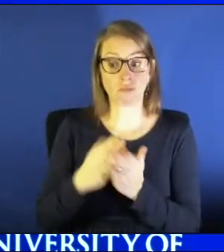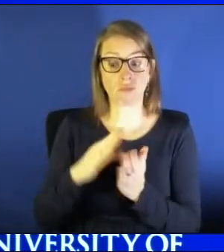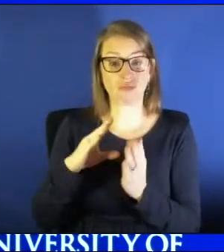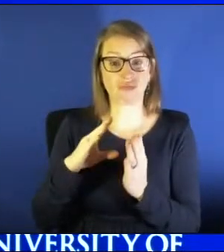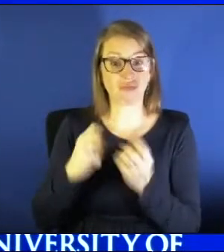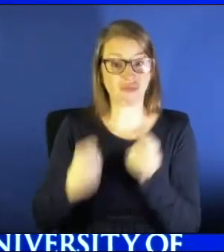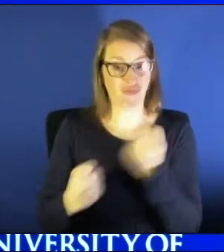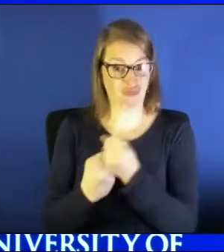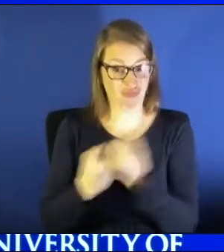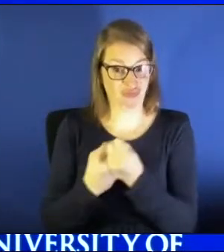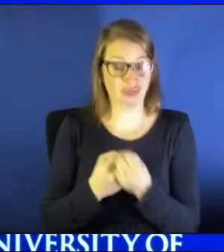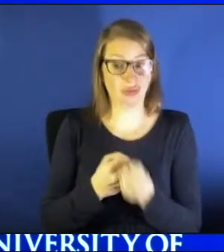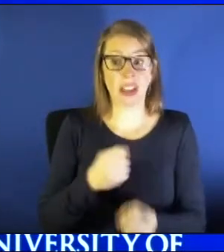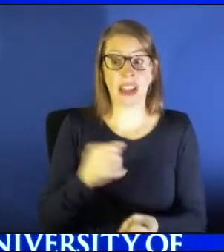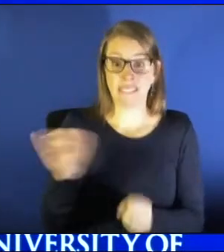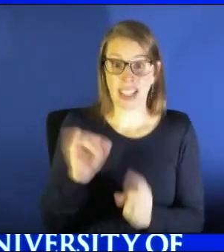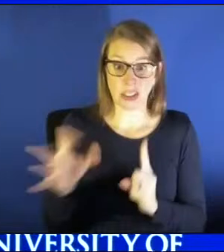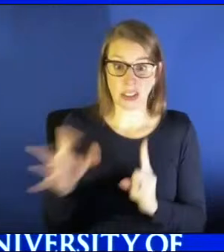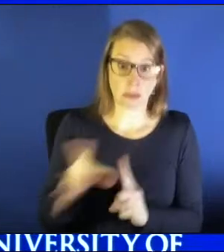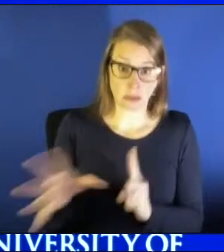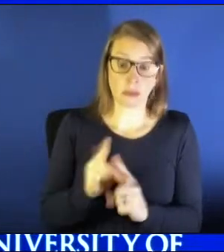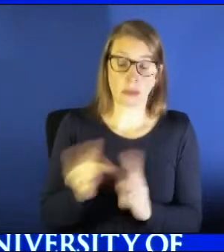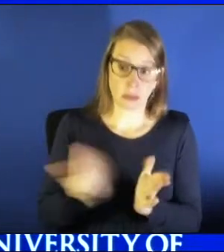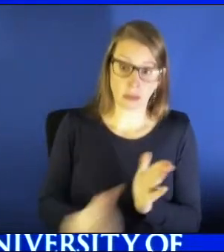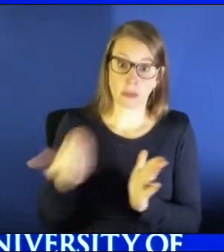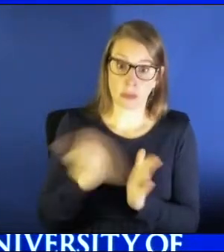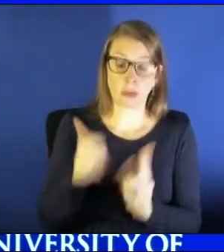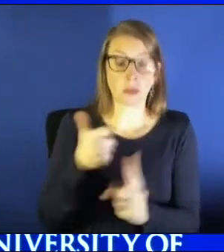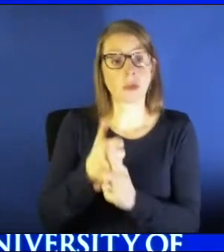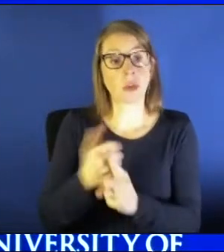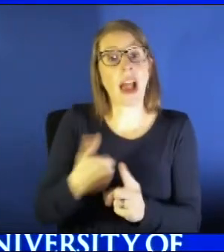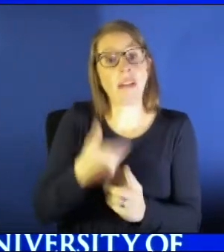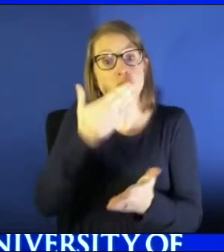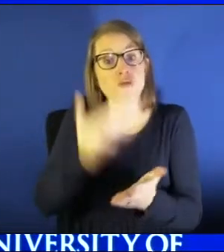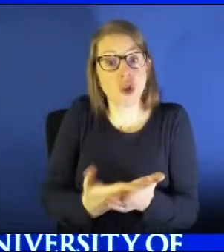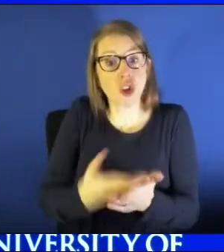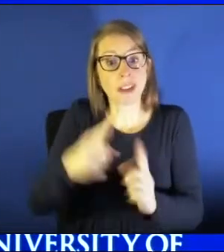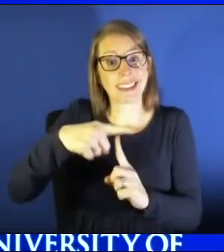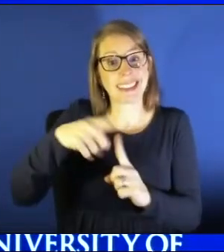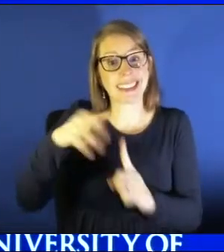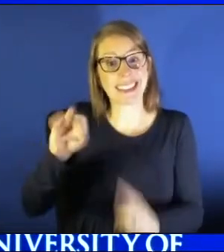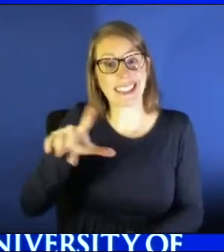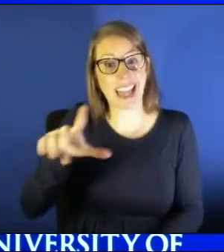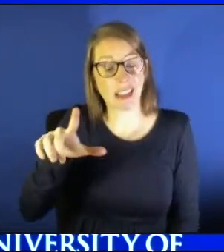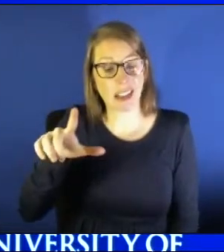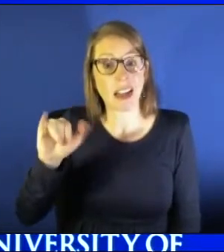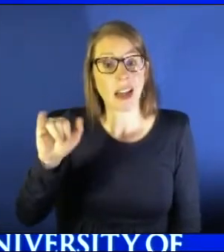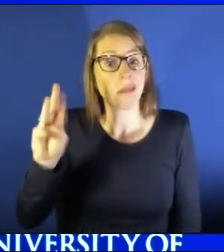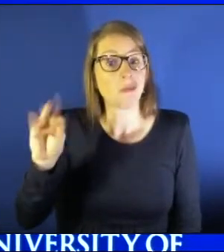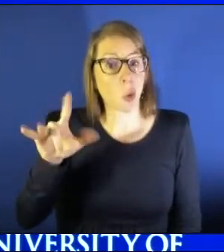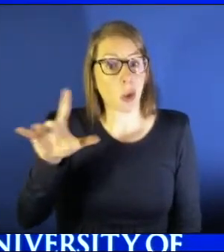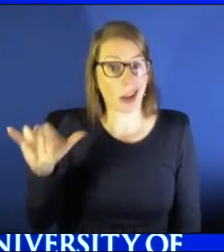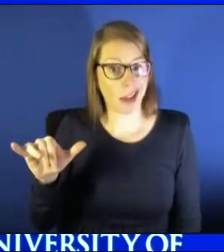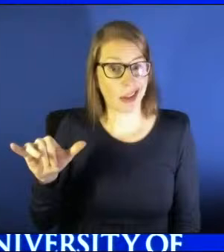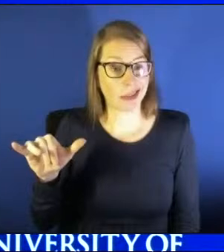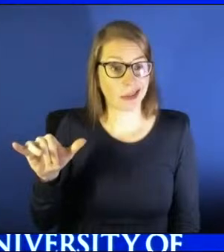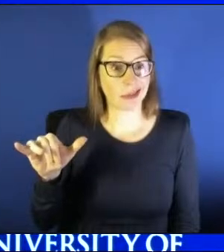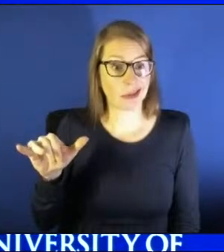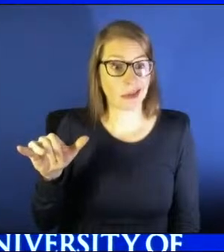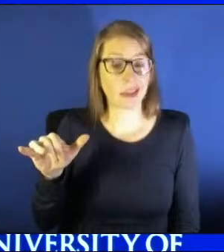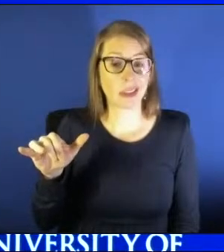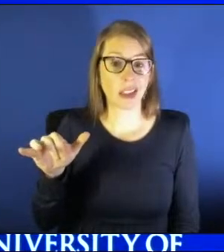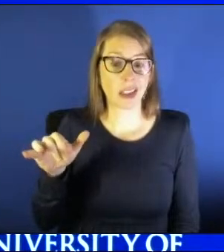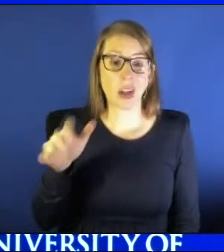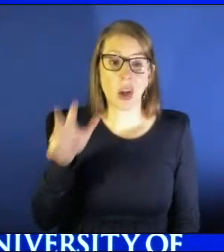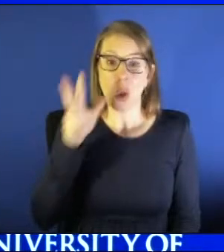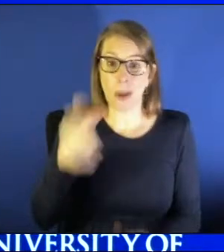infection or repeated infection, you have good T-cell immunity, and that is really what is going to save you from coming to the hospital,